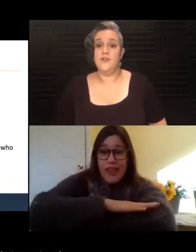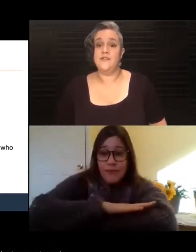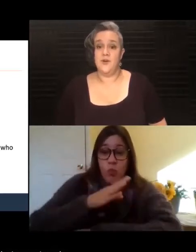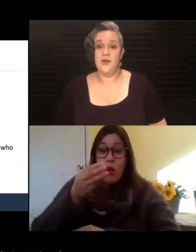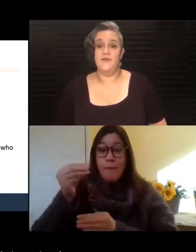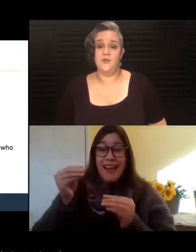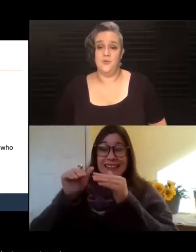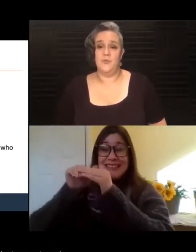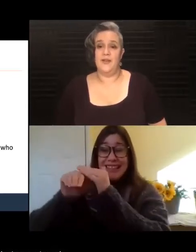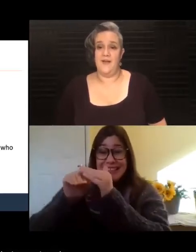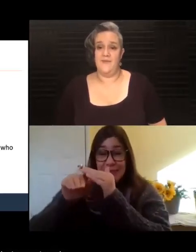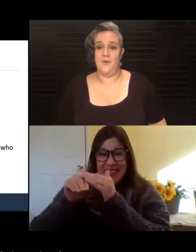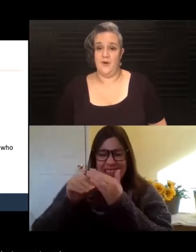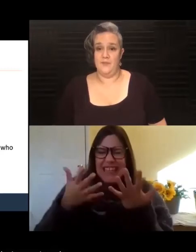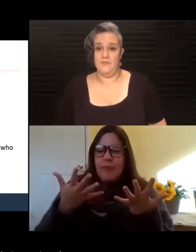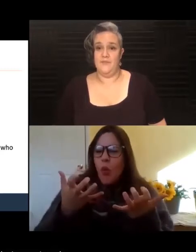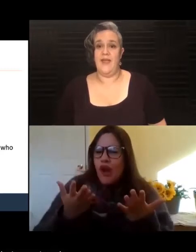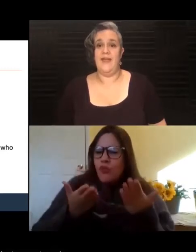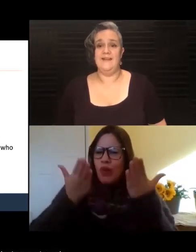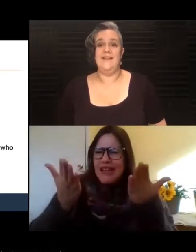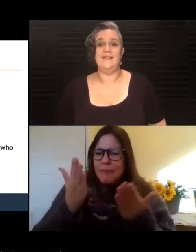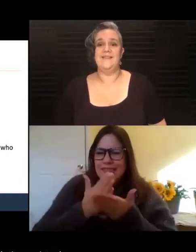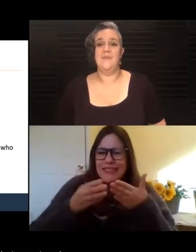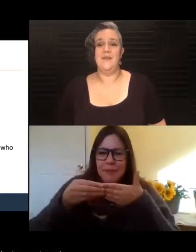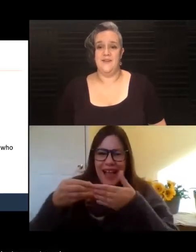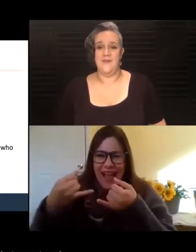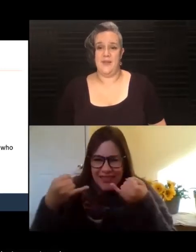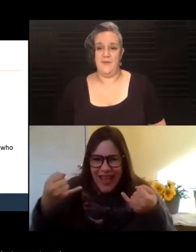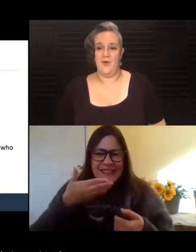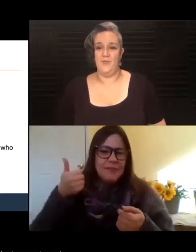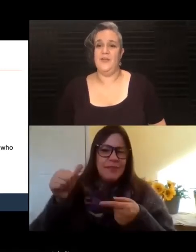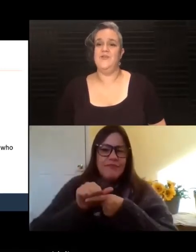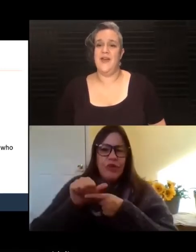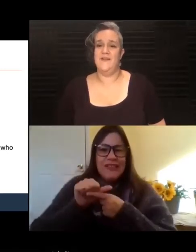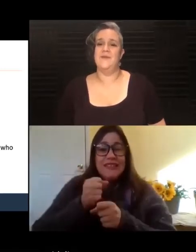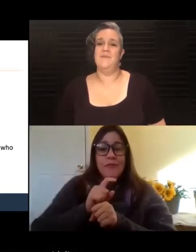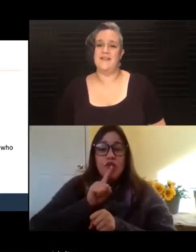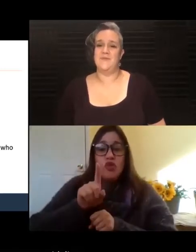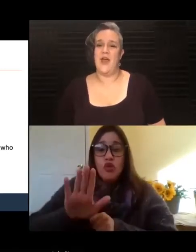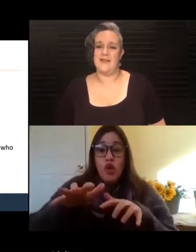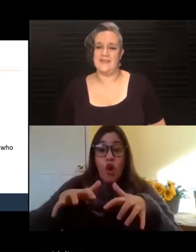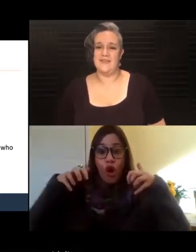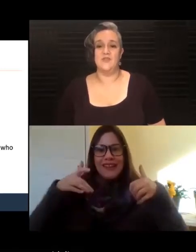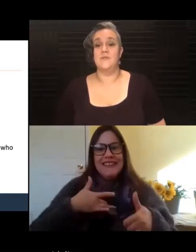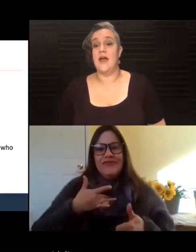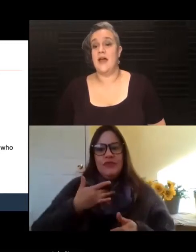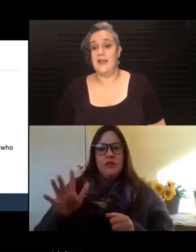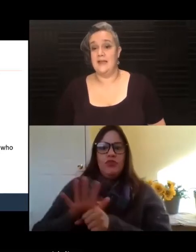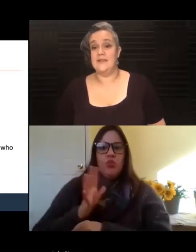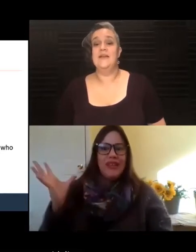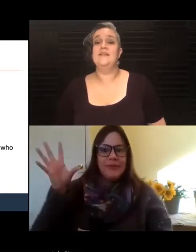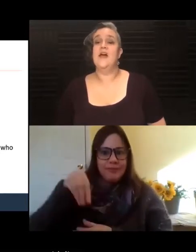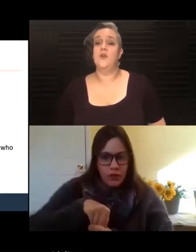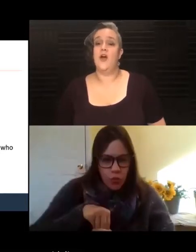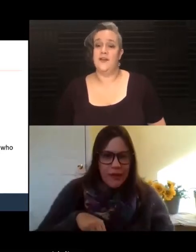When you're considering a virtual platform and the accessibility of that platform, we do have some best practices or some